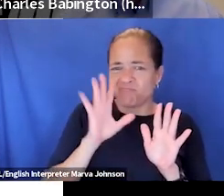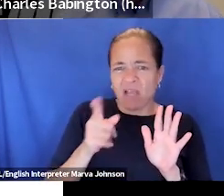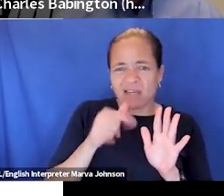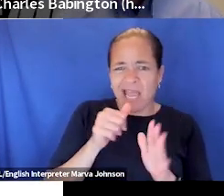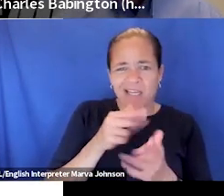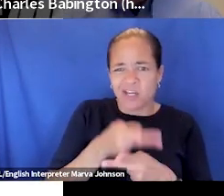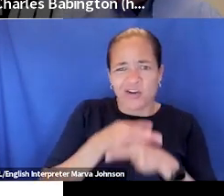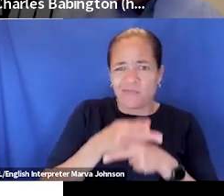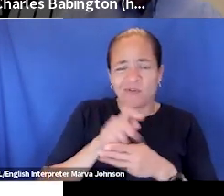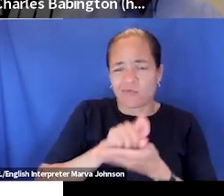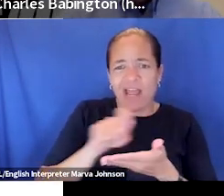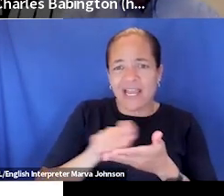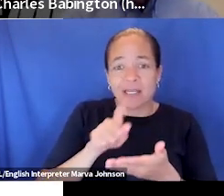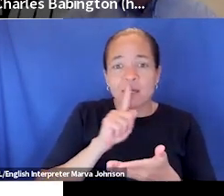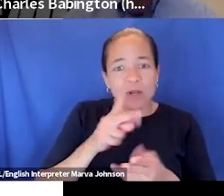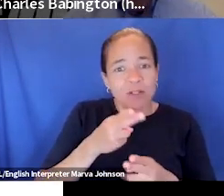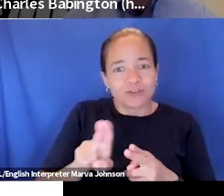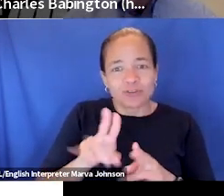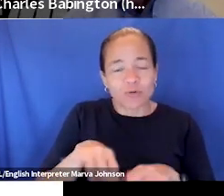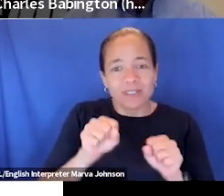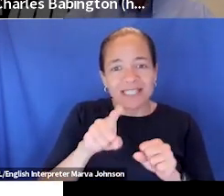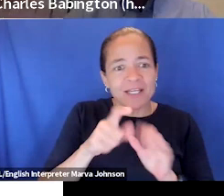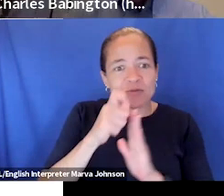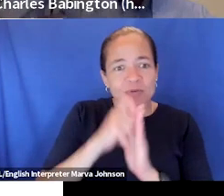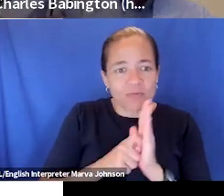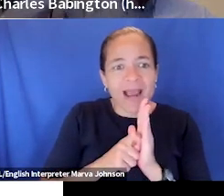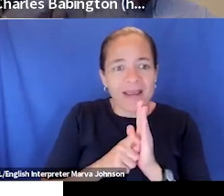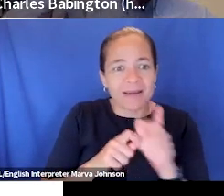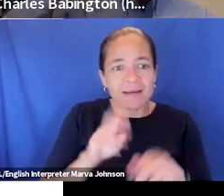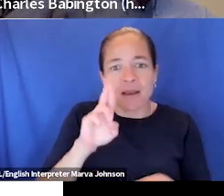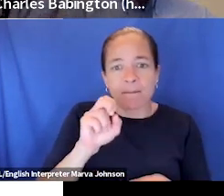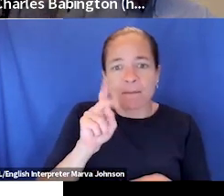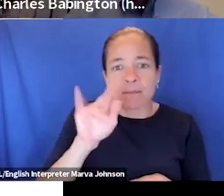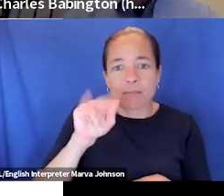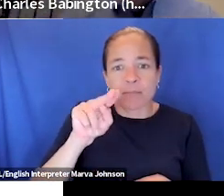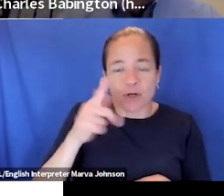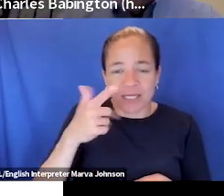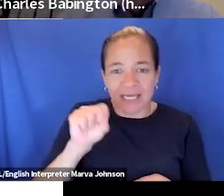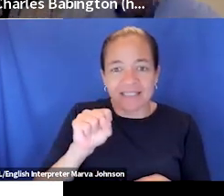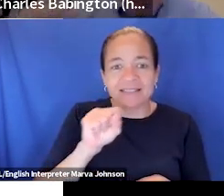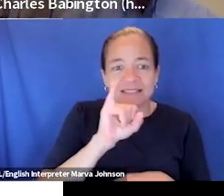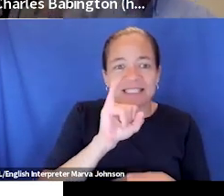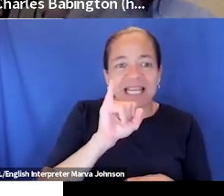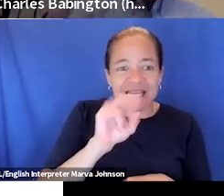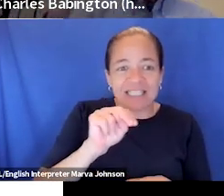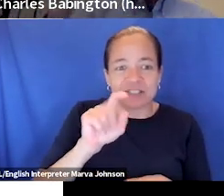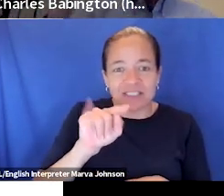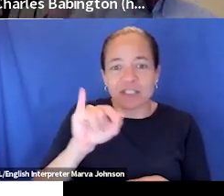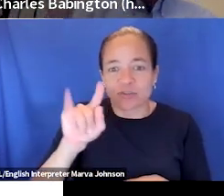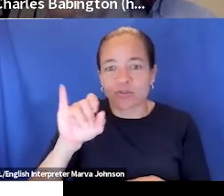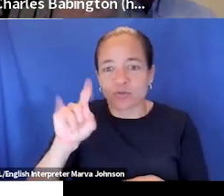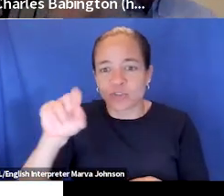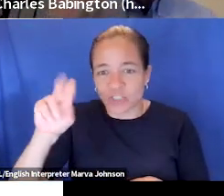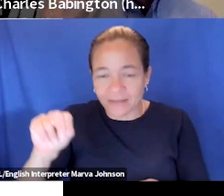all it would have taken you was 4 seconds to type Brookings into Google, and it's going to come up institution. Smithsonian, institution, not